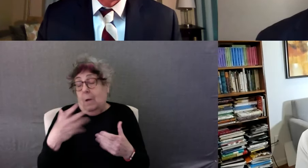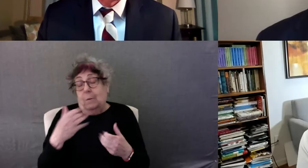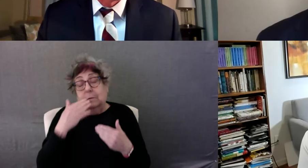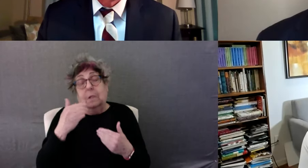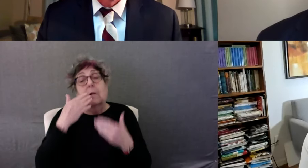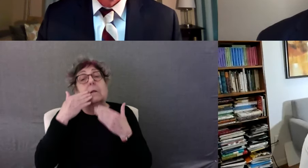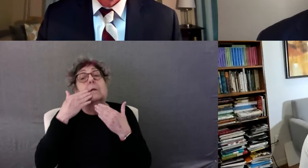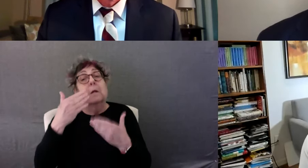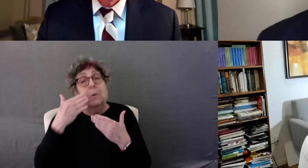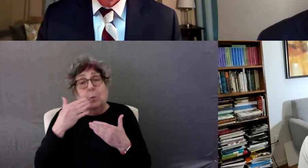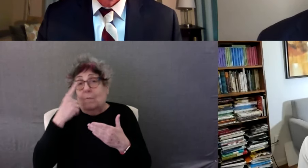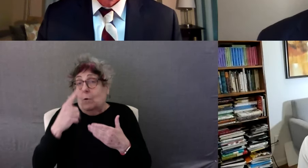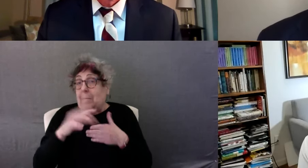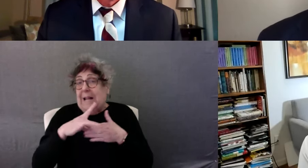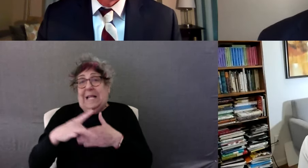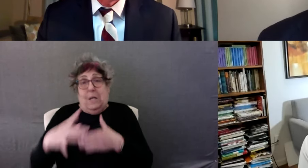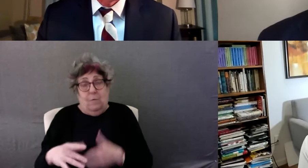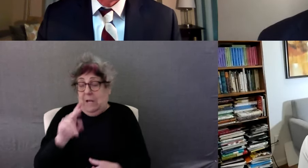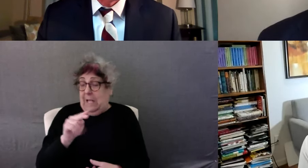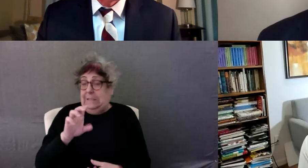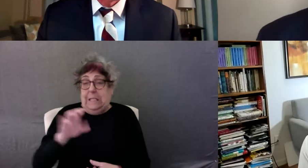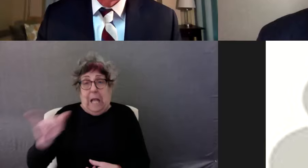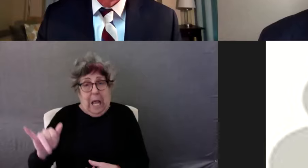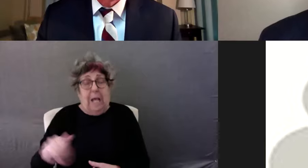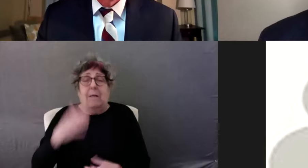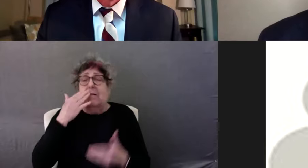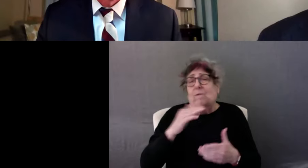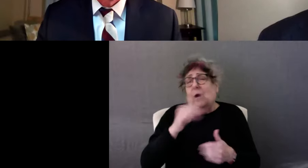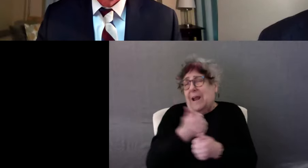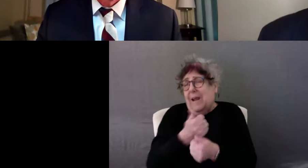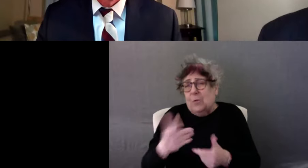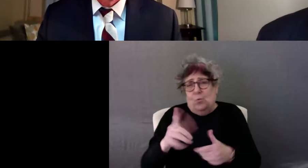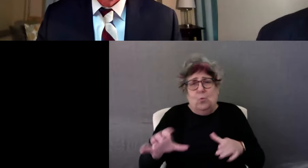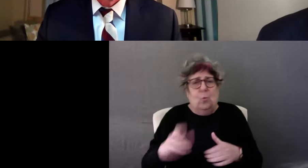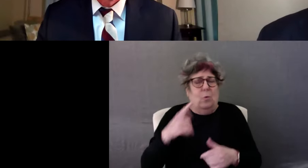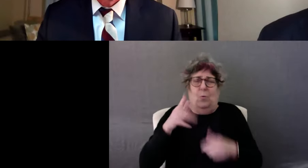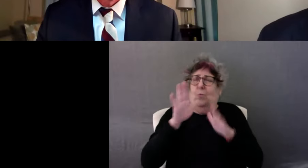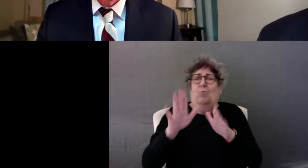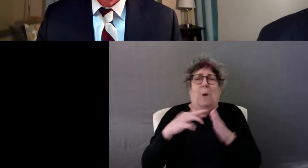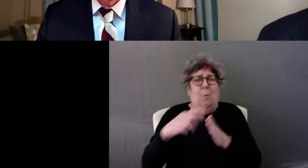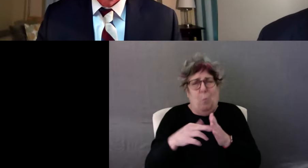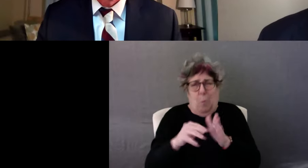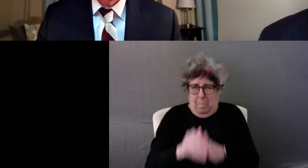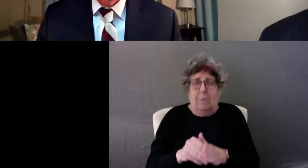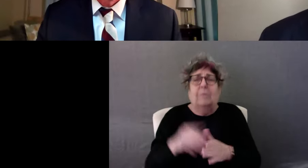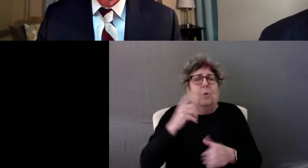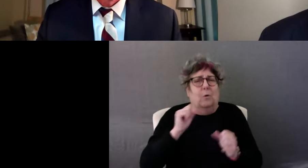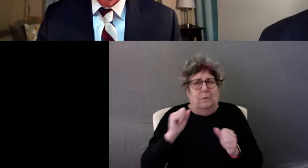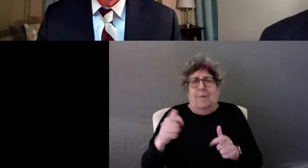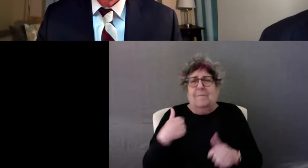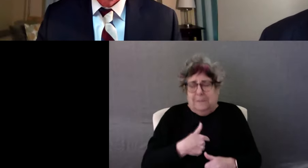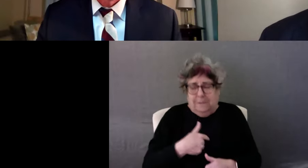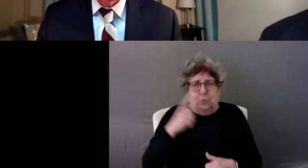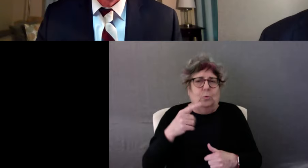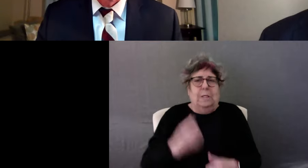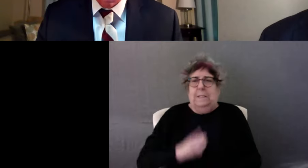you for being the leader of the NCI. Thank you for everything you do. You're a great role model for many of us, but more importantly, you're just an inspirational leader. So thank you so